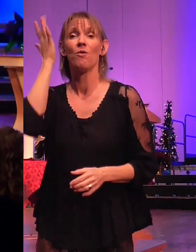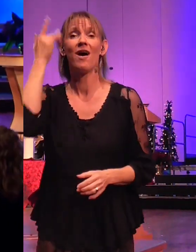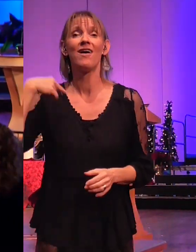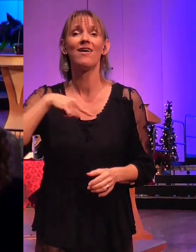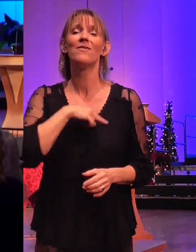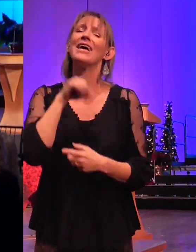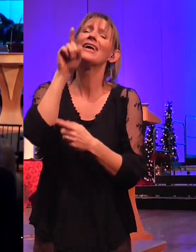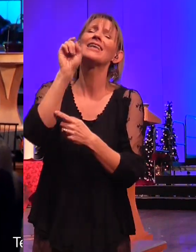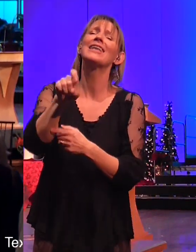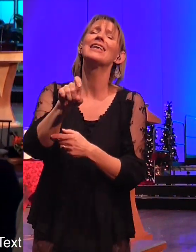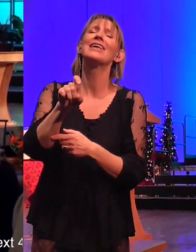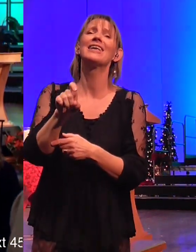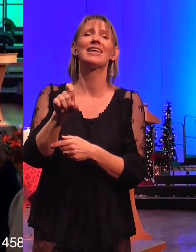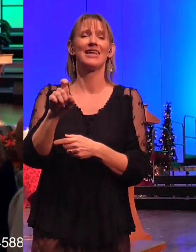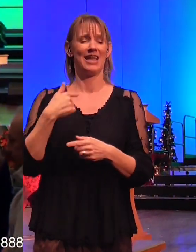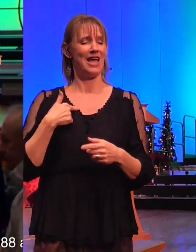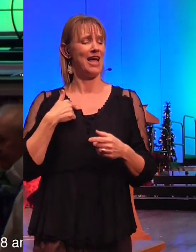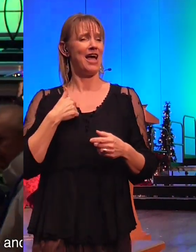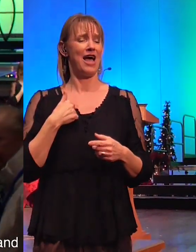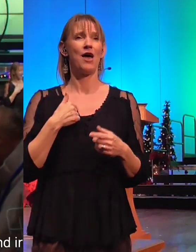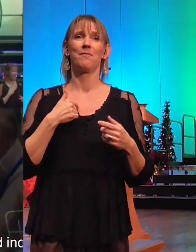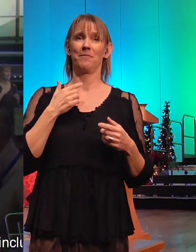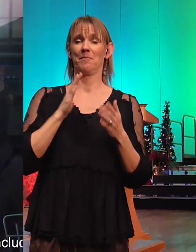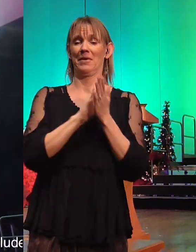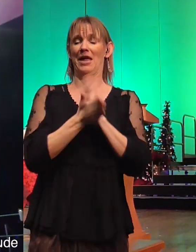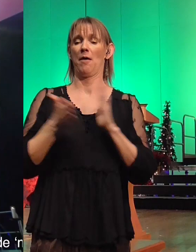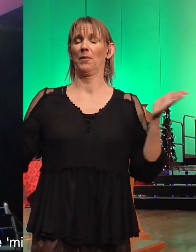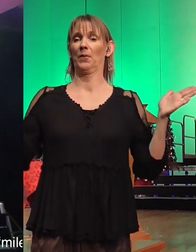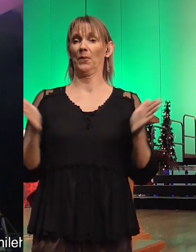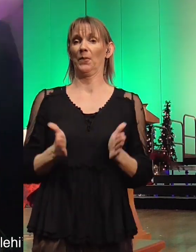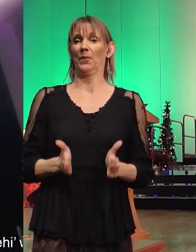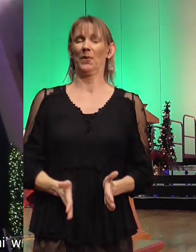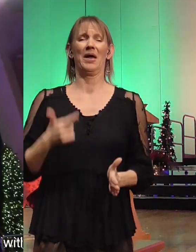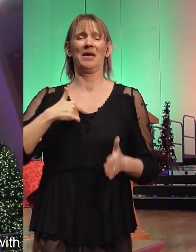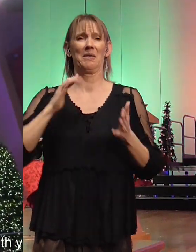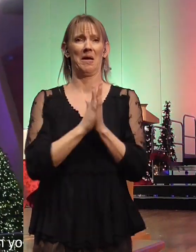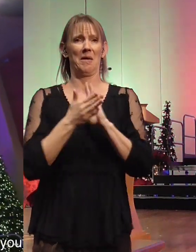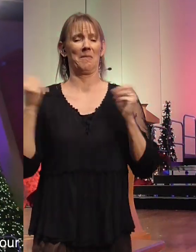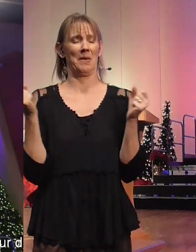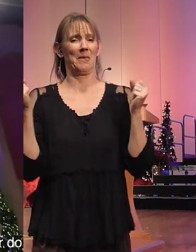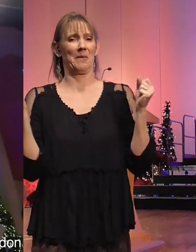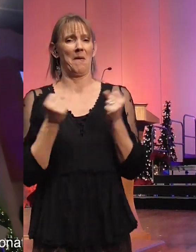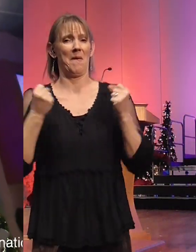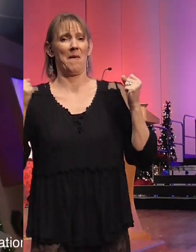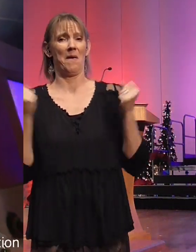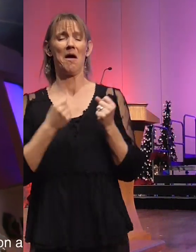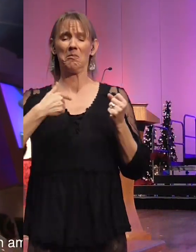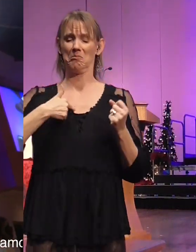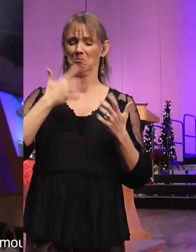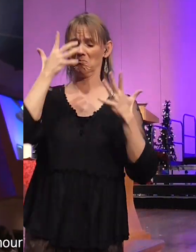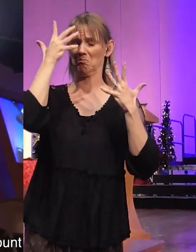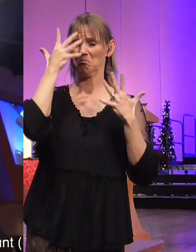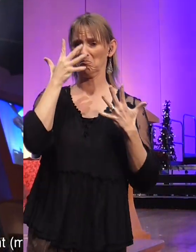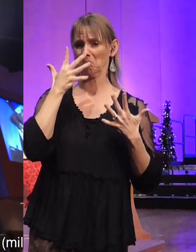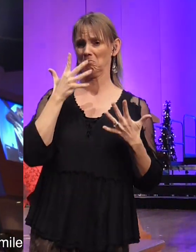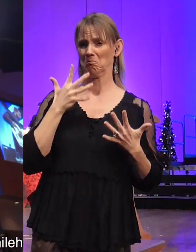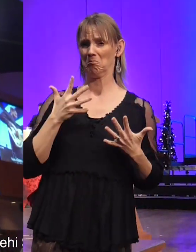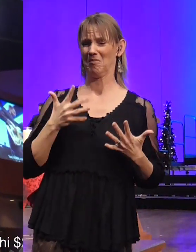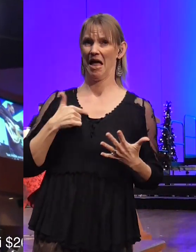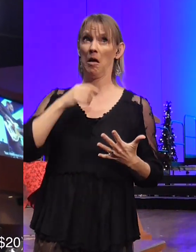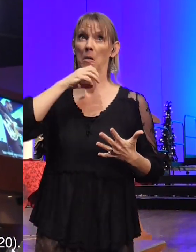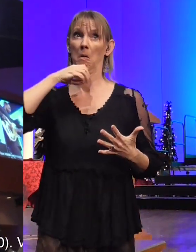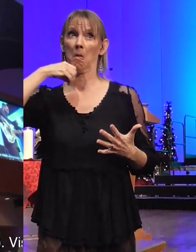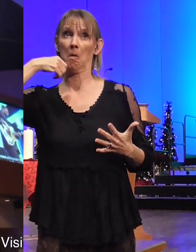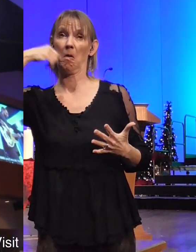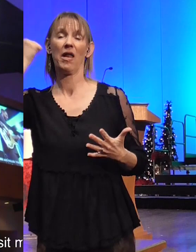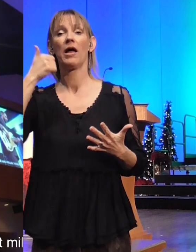bough. For I've grown a little leaner, grown a little colder, grown a little sadder, grown a little